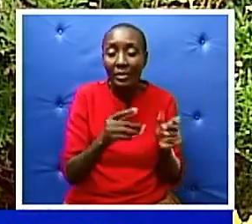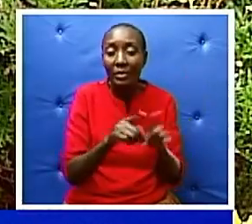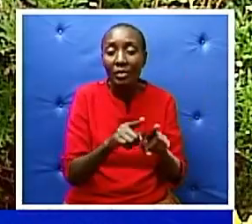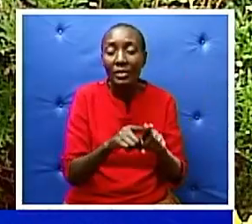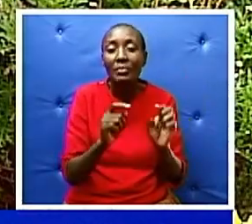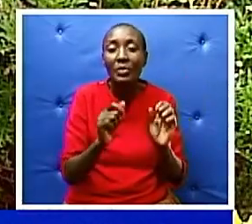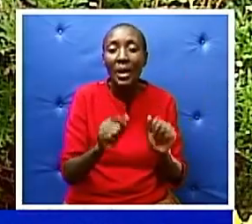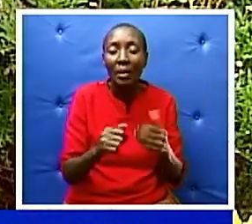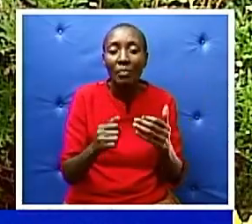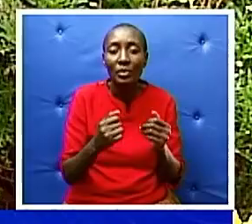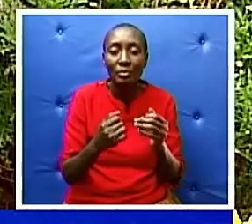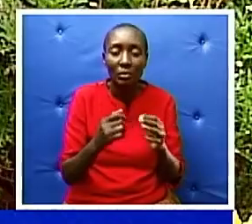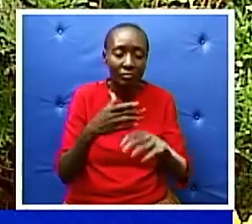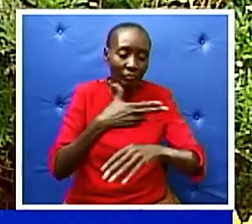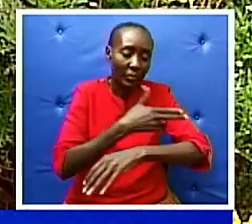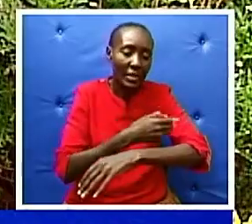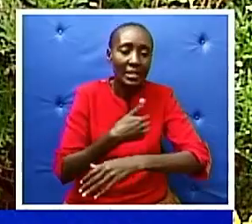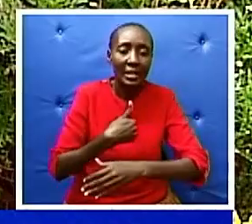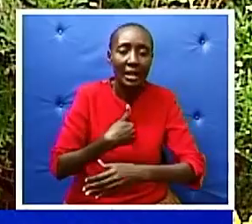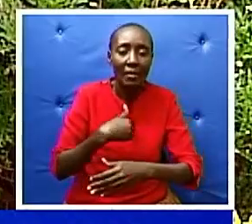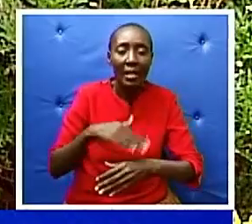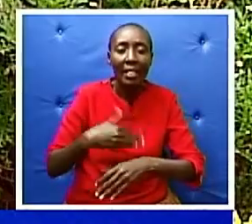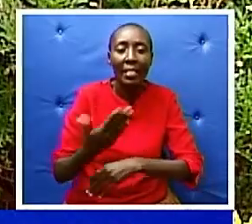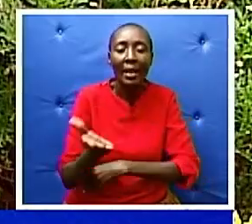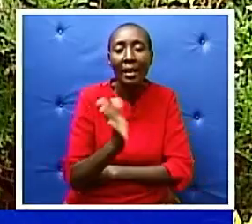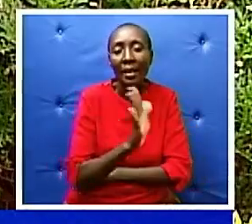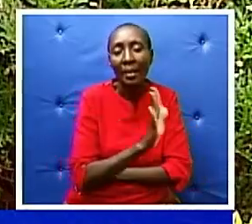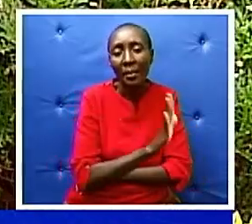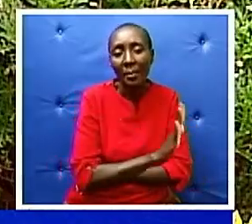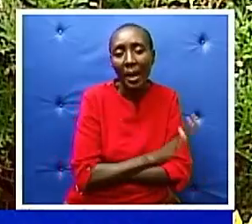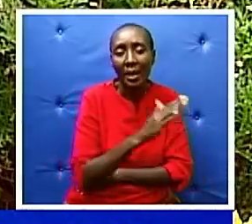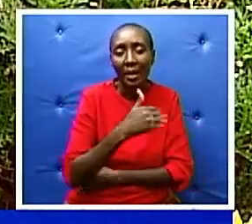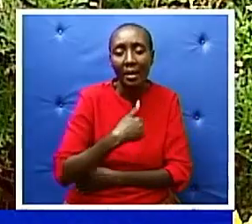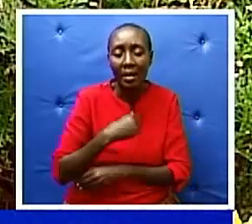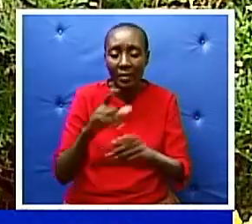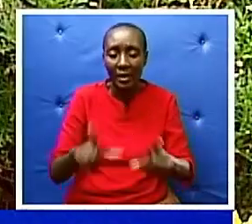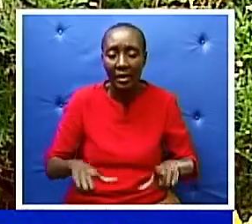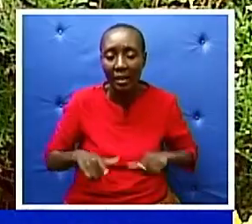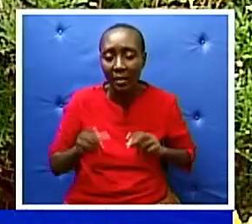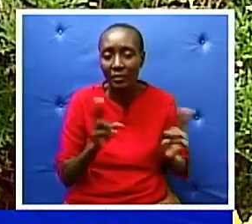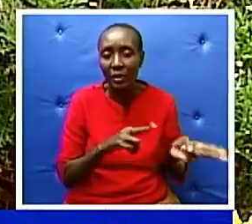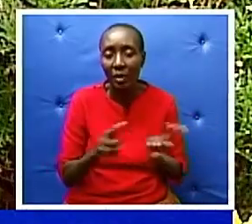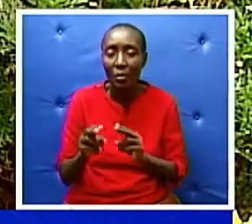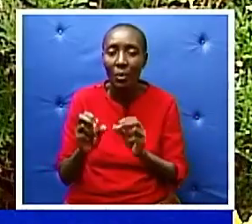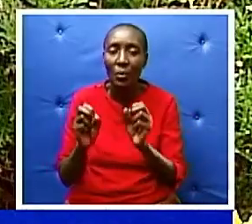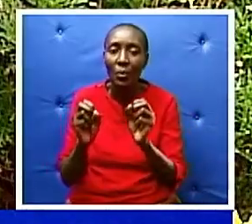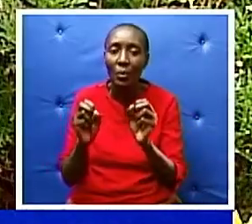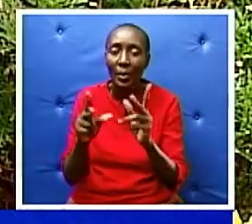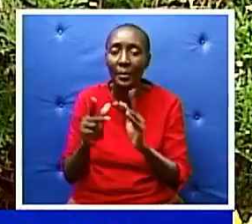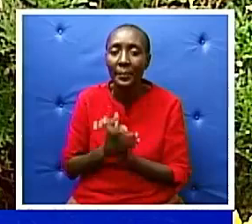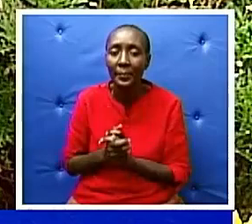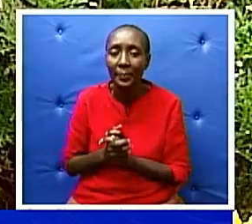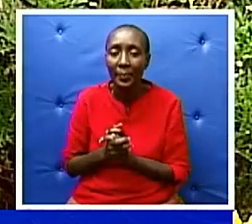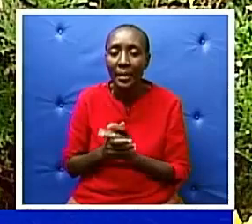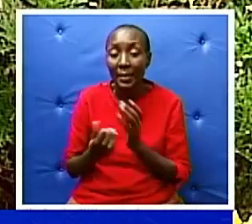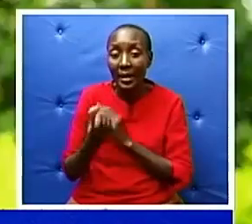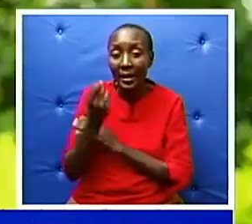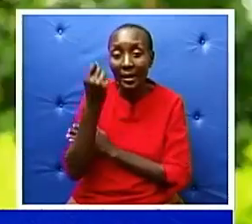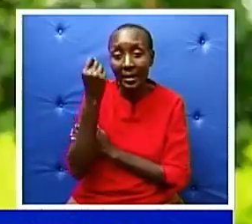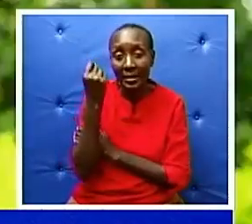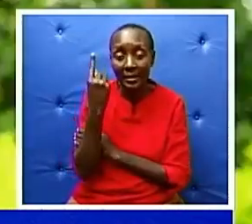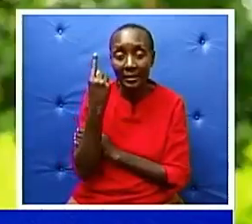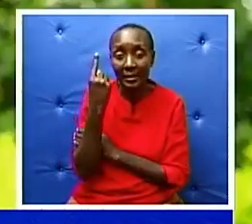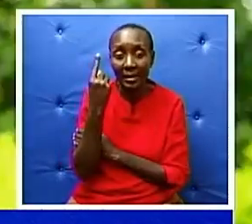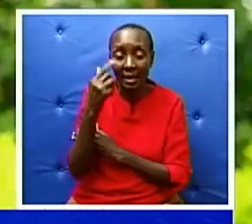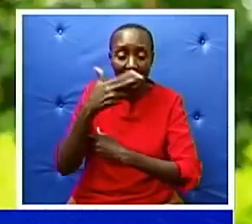as soon as possible we can all go back to having our lives as normal. Okay. Yeah. And just understanding